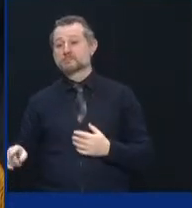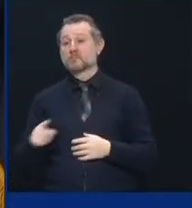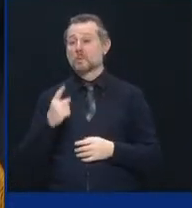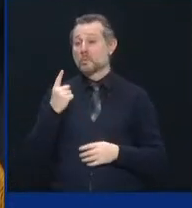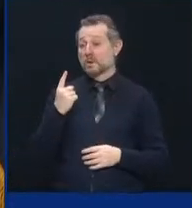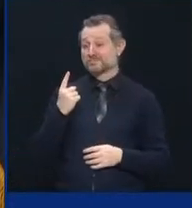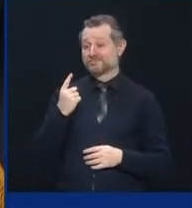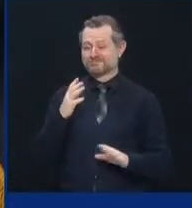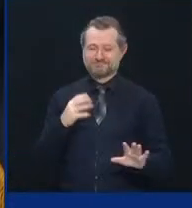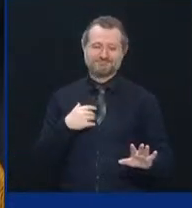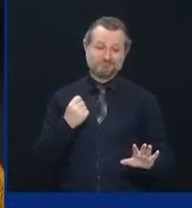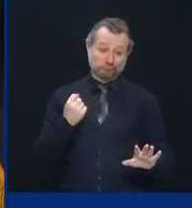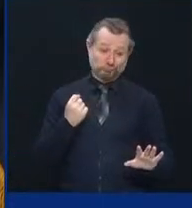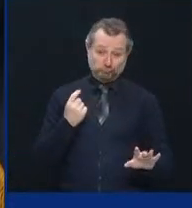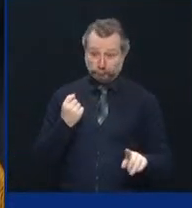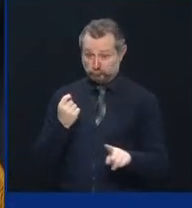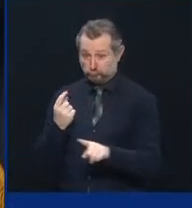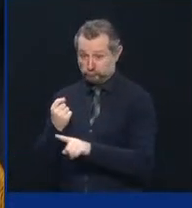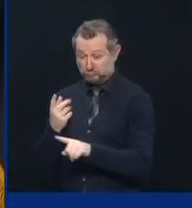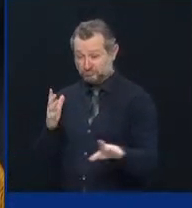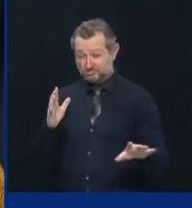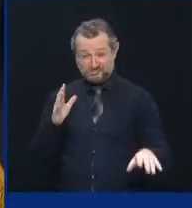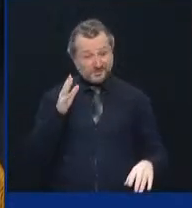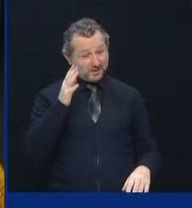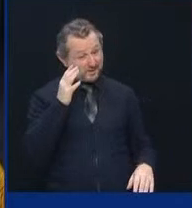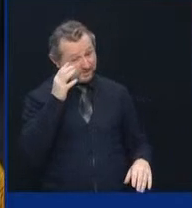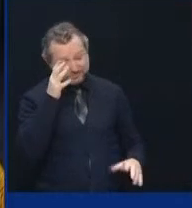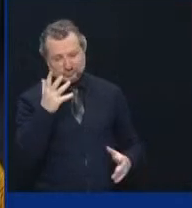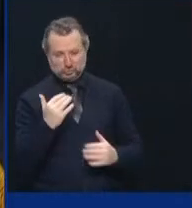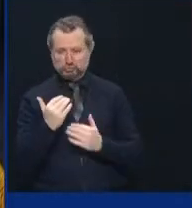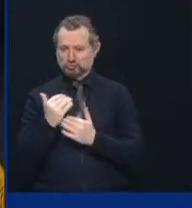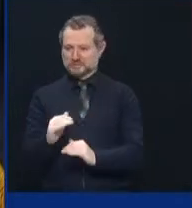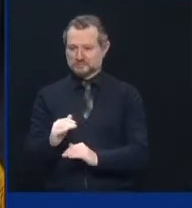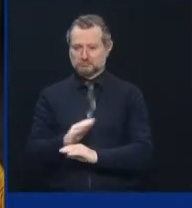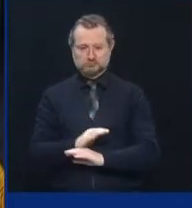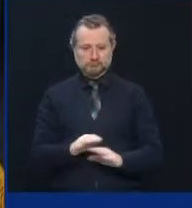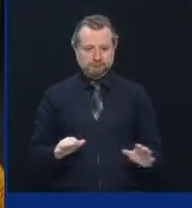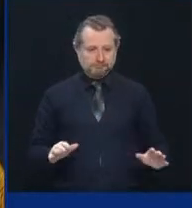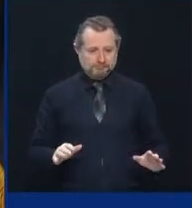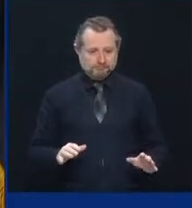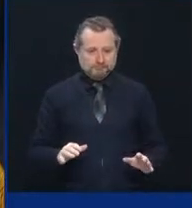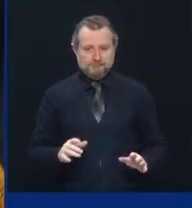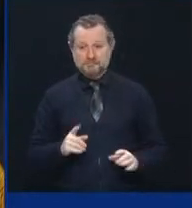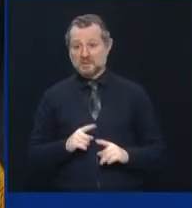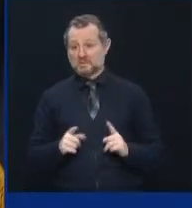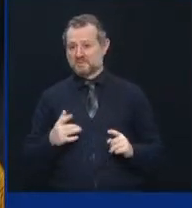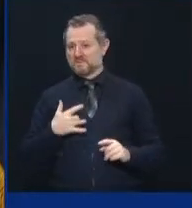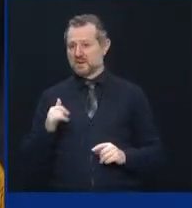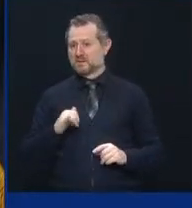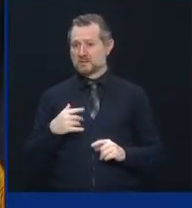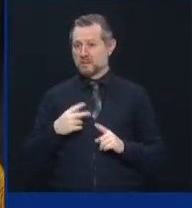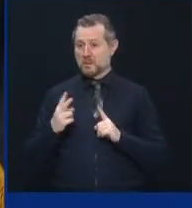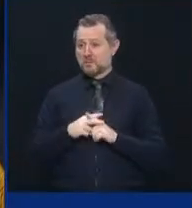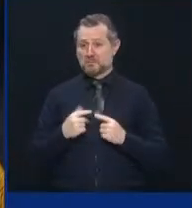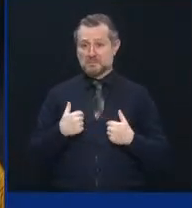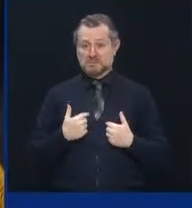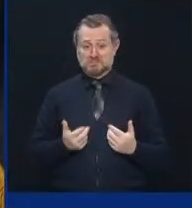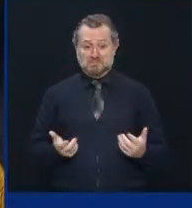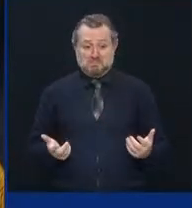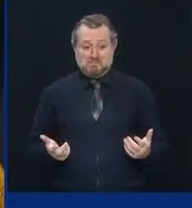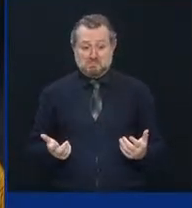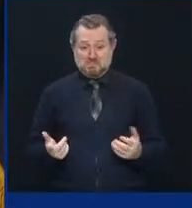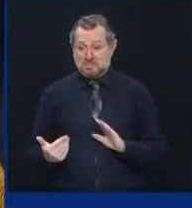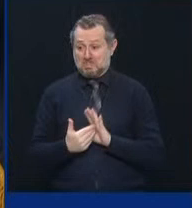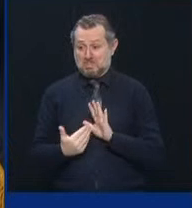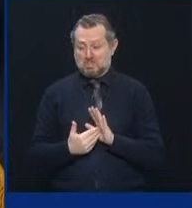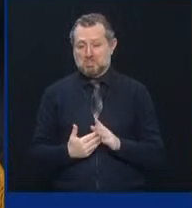concept of restrictions, just not as it applies to them, frankly. It always